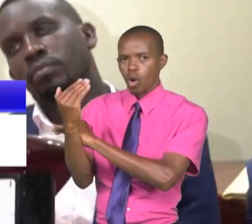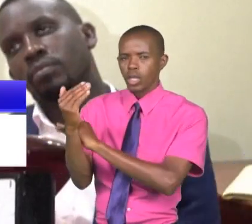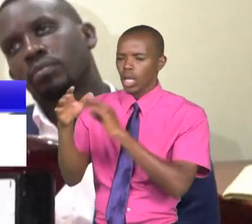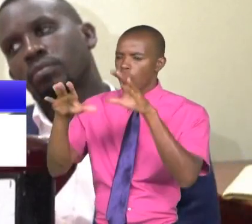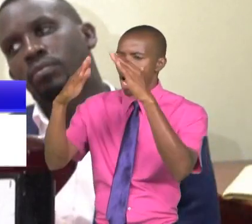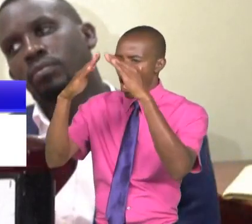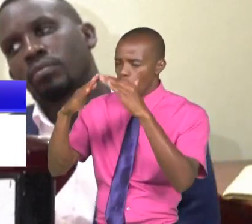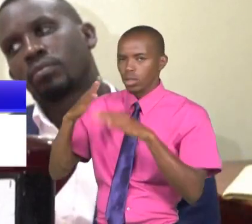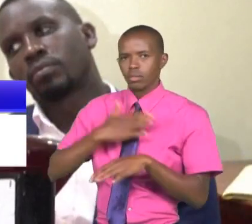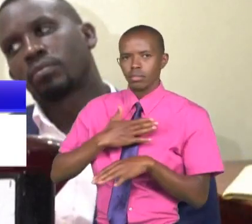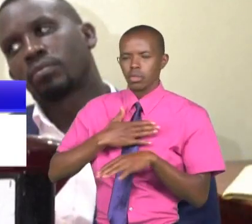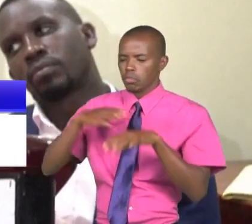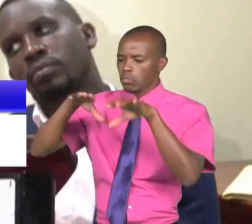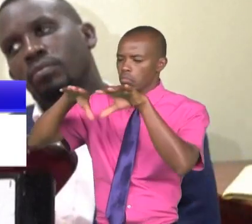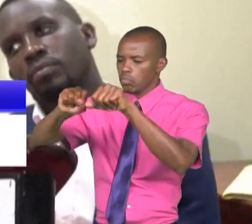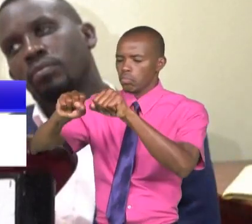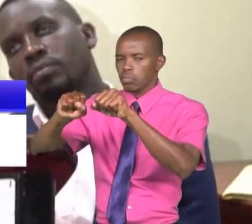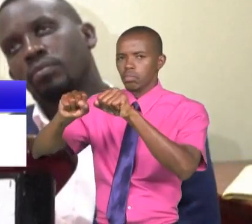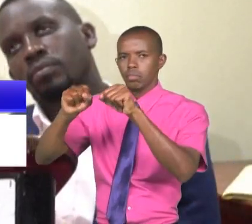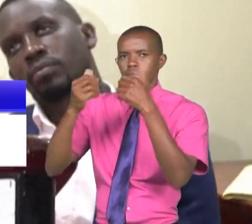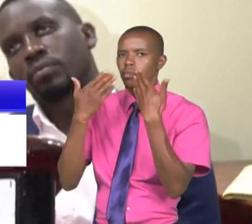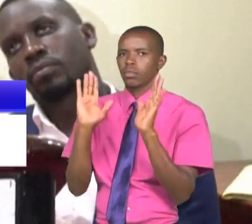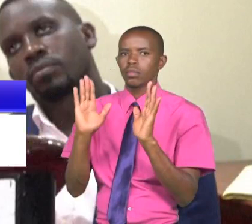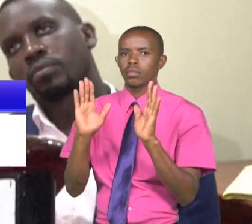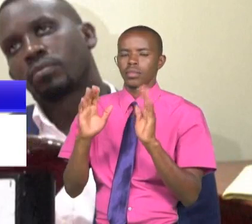house was raided.